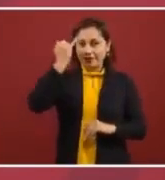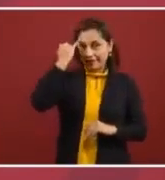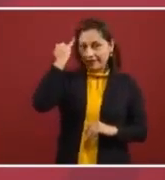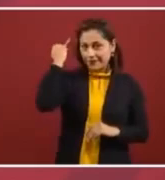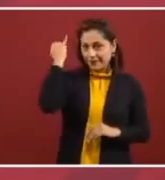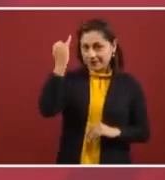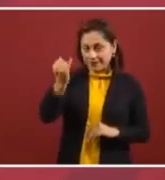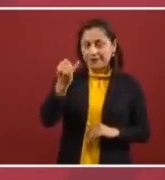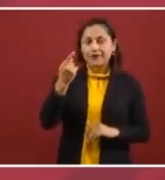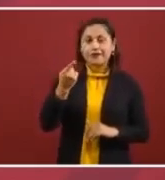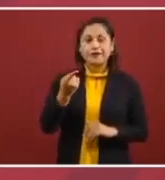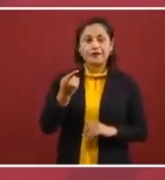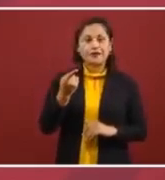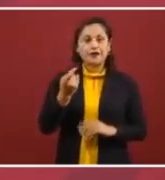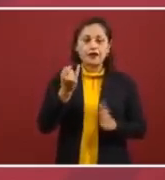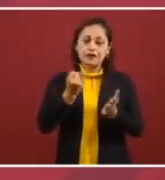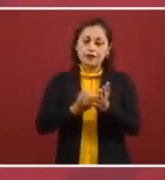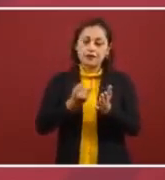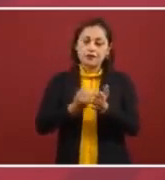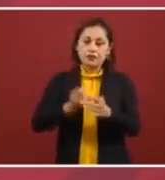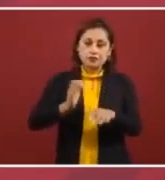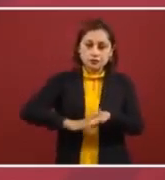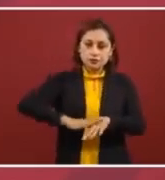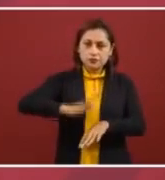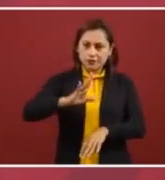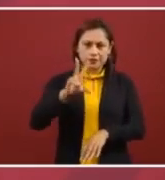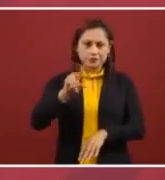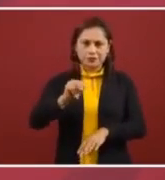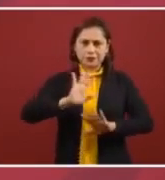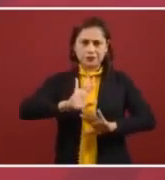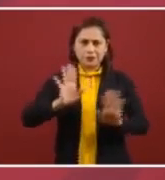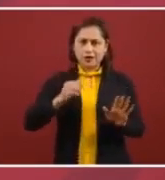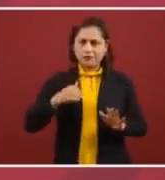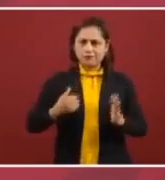not to increase taxes, and I made that very clear.